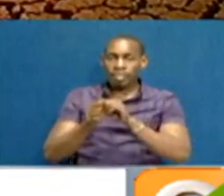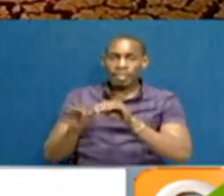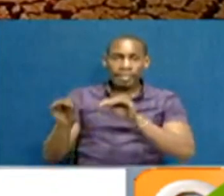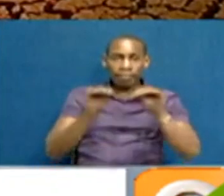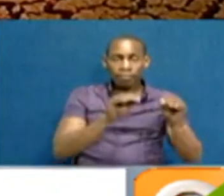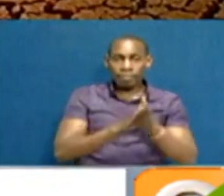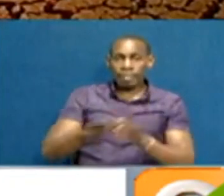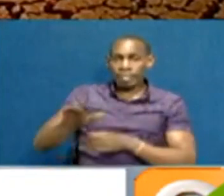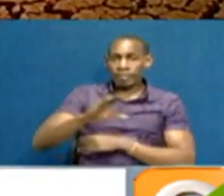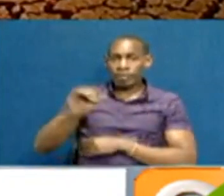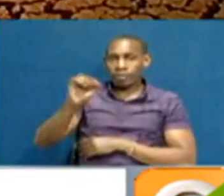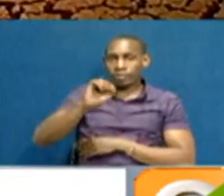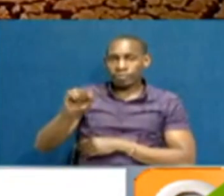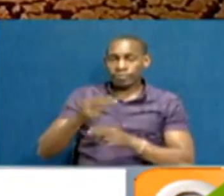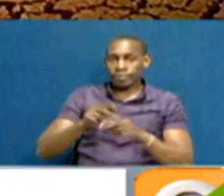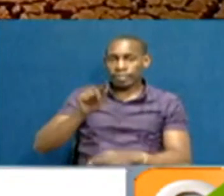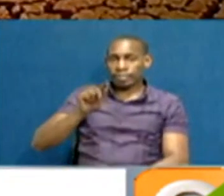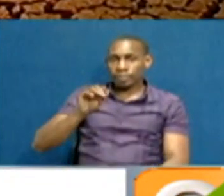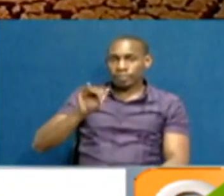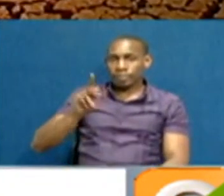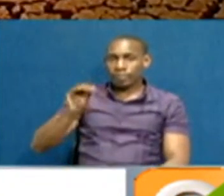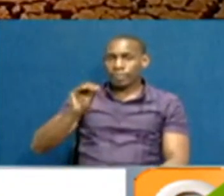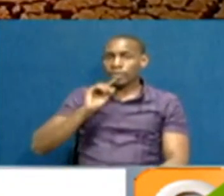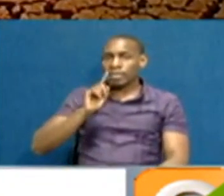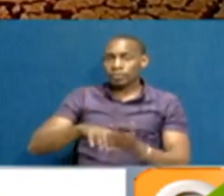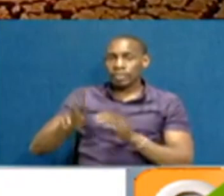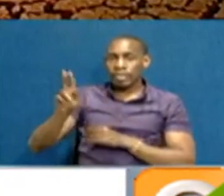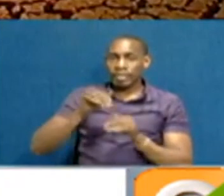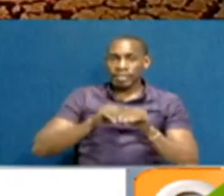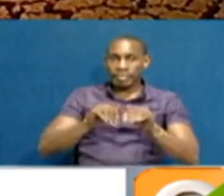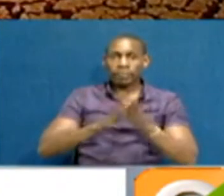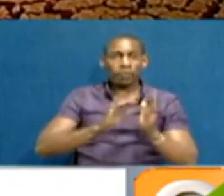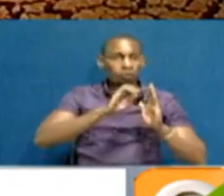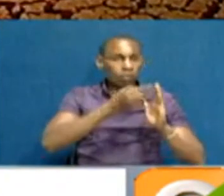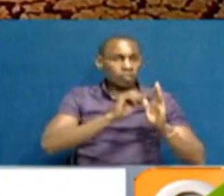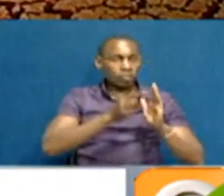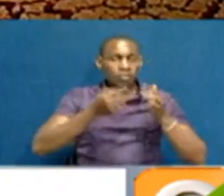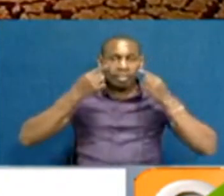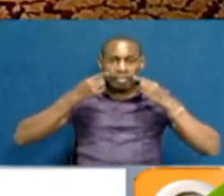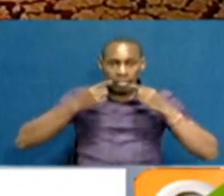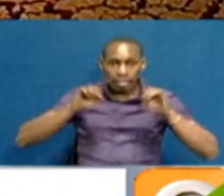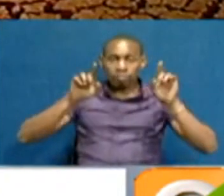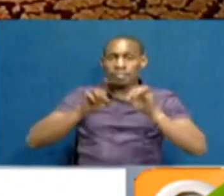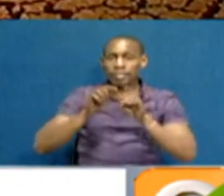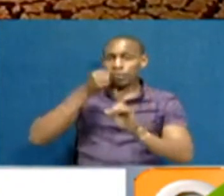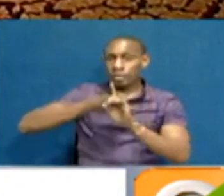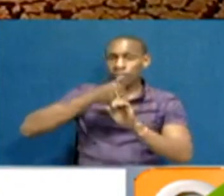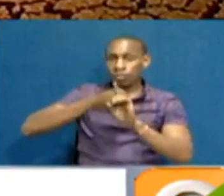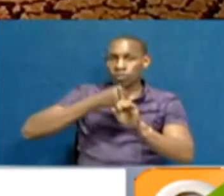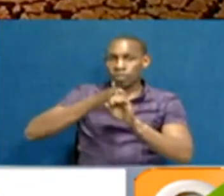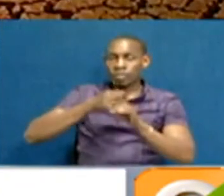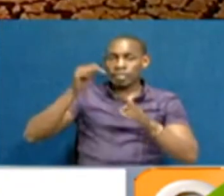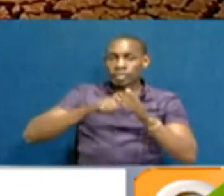Migration, Environment CS Keriako Tobiko said Kenya will adhere to the terms of the declaration and advocate for